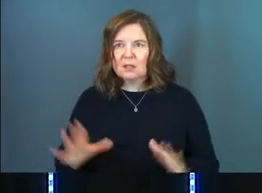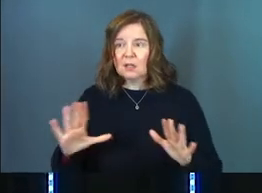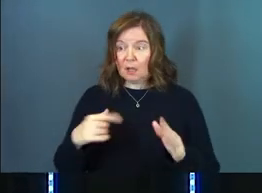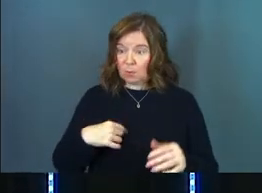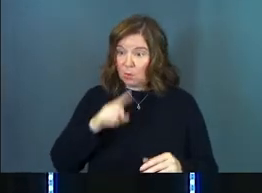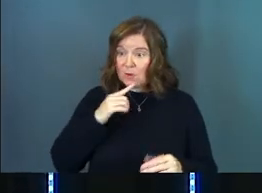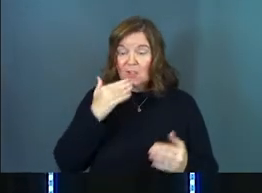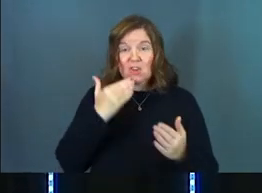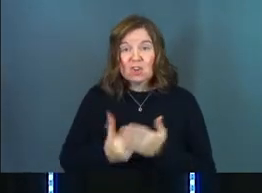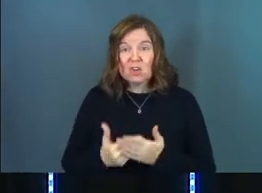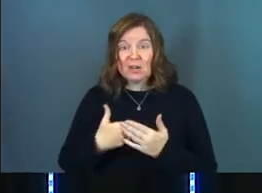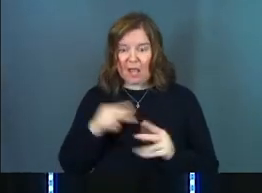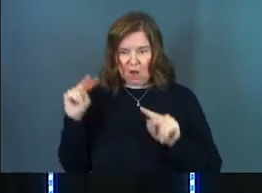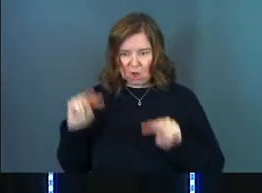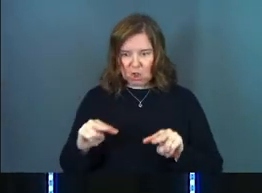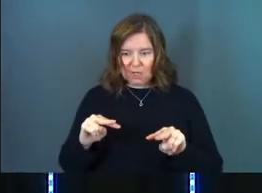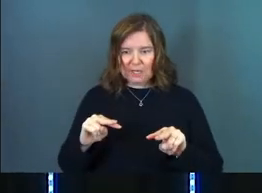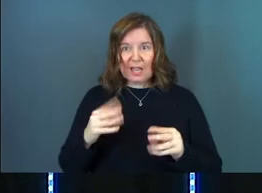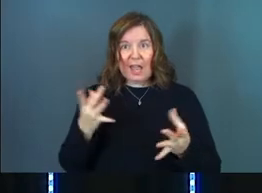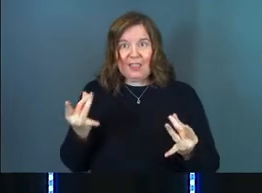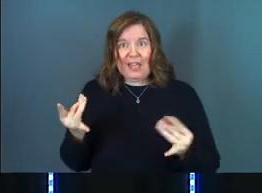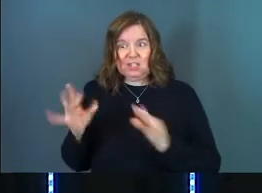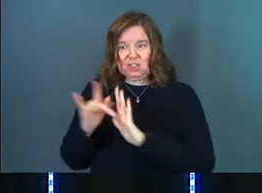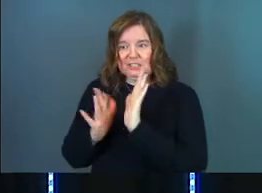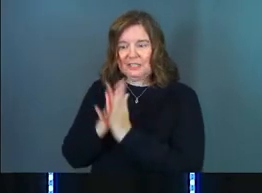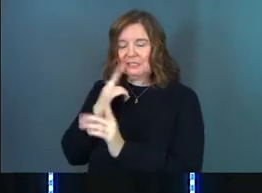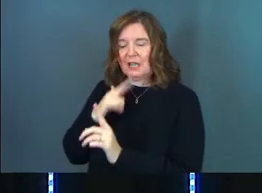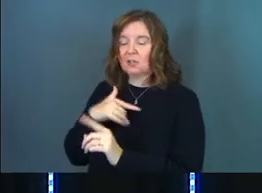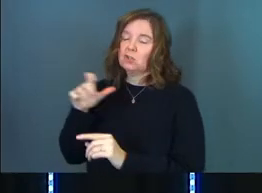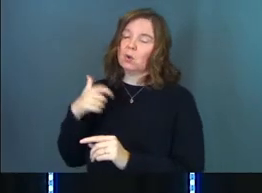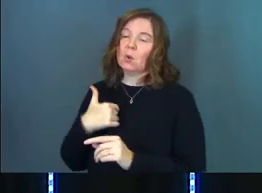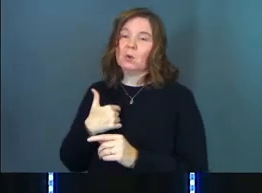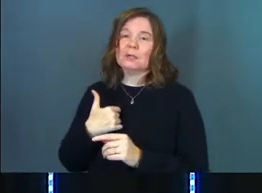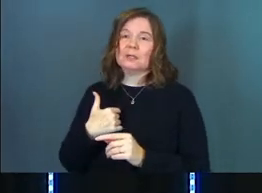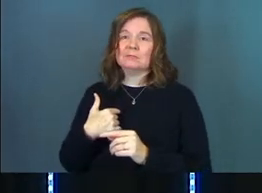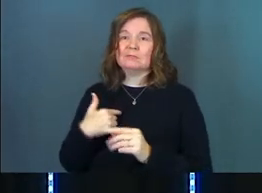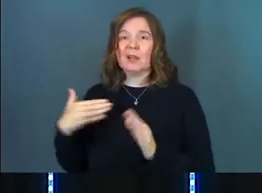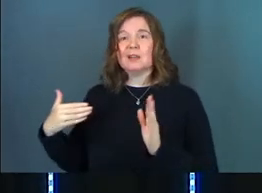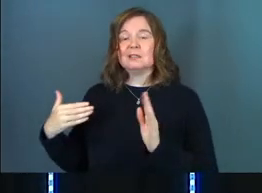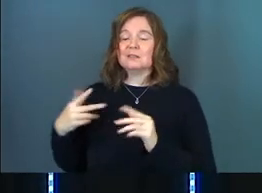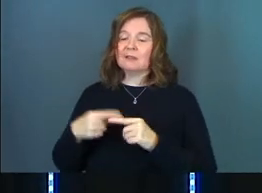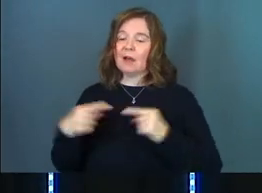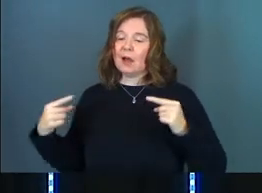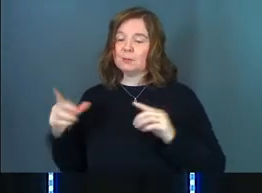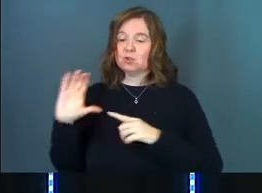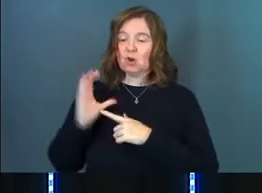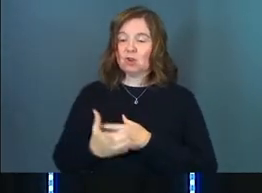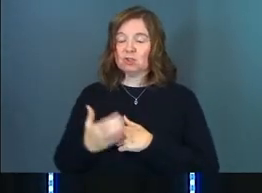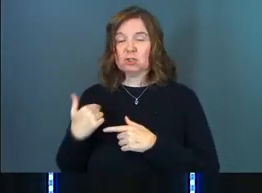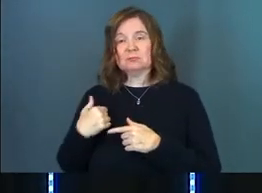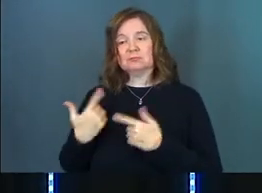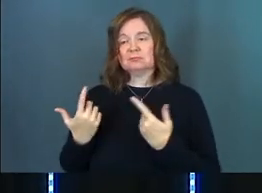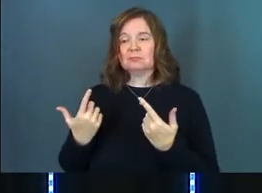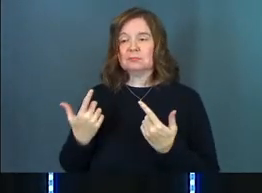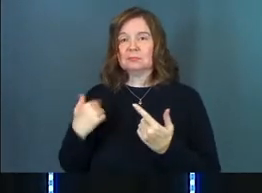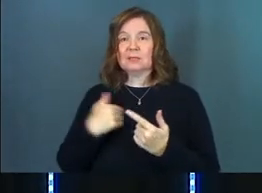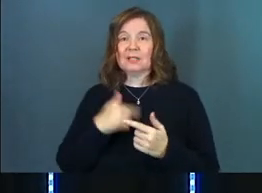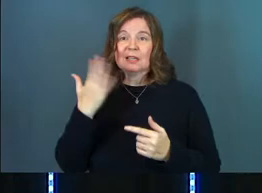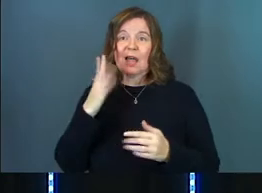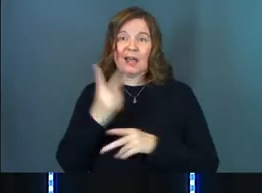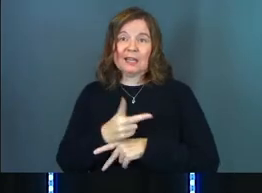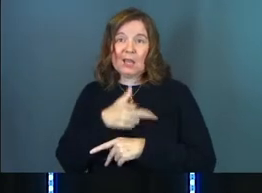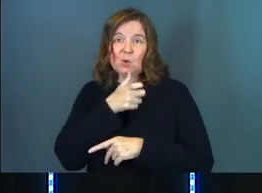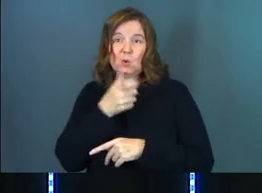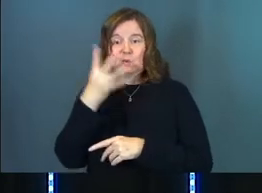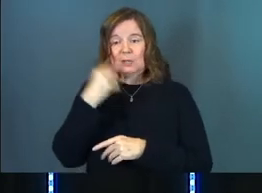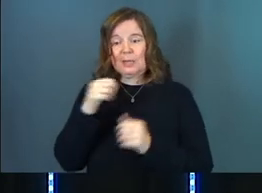Well, we're really good at looking at the ethics of Jesus and saying, you know what? It's countercultural. It's countercultural. God